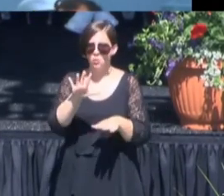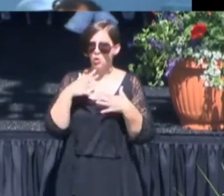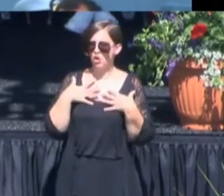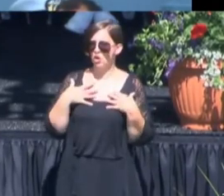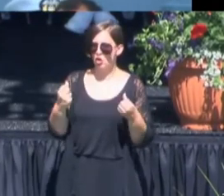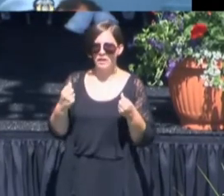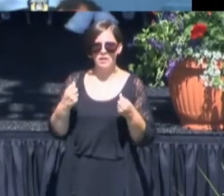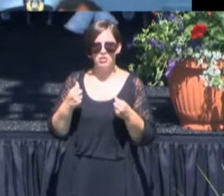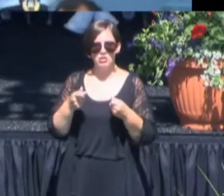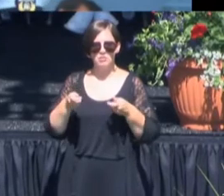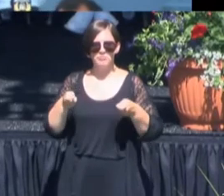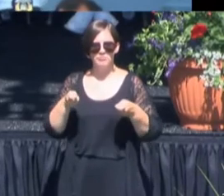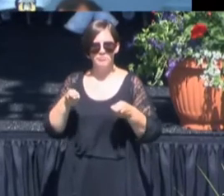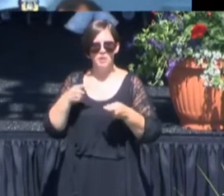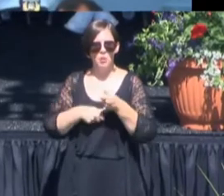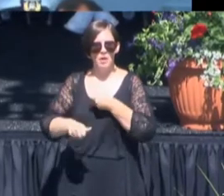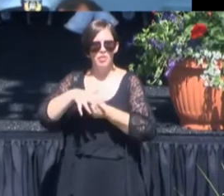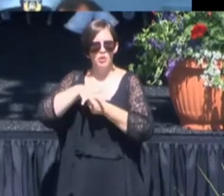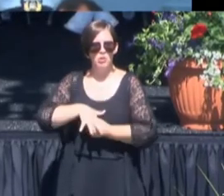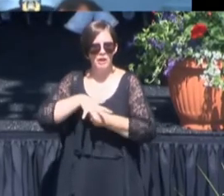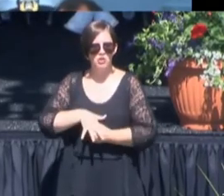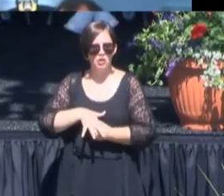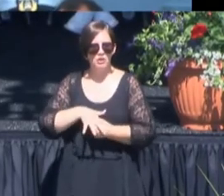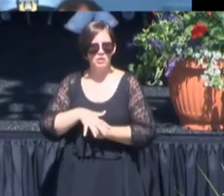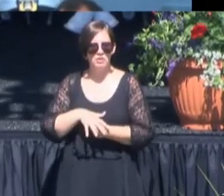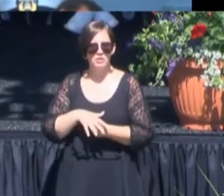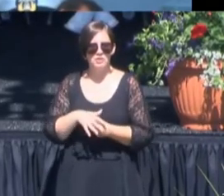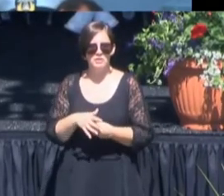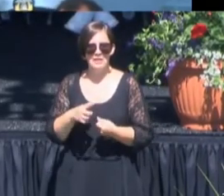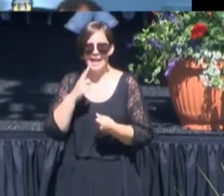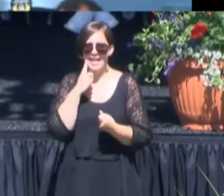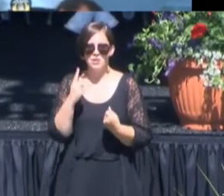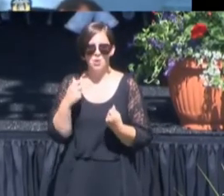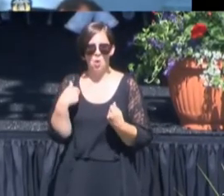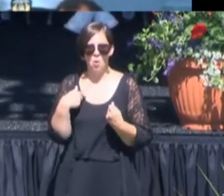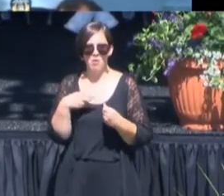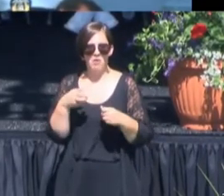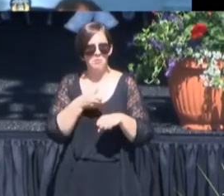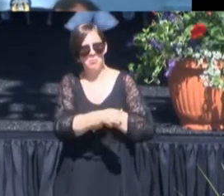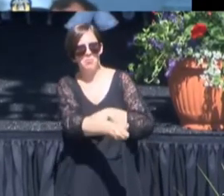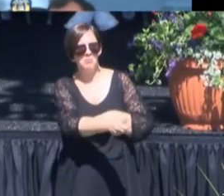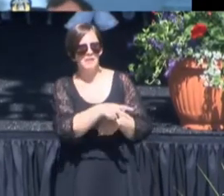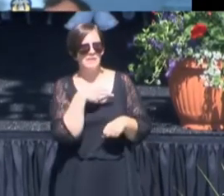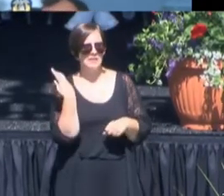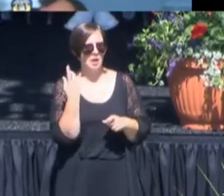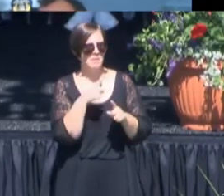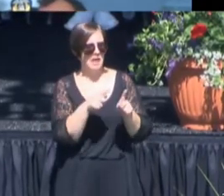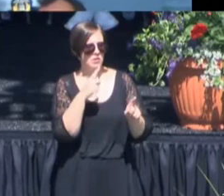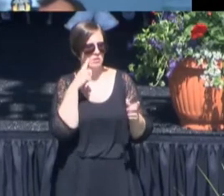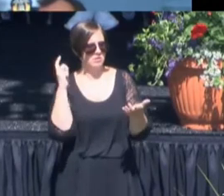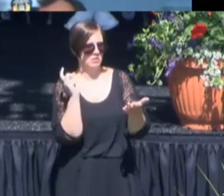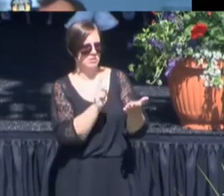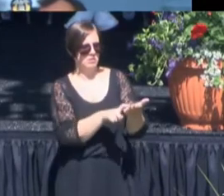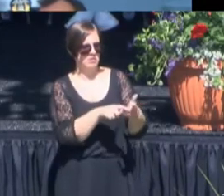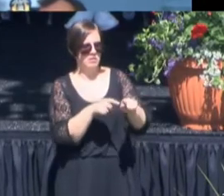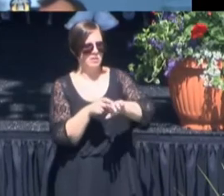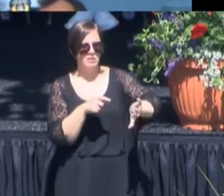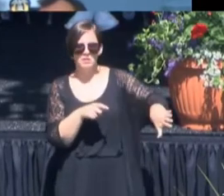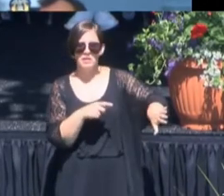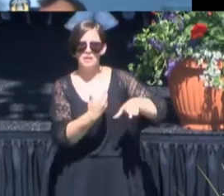under pressure, and not taking hold of some victimhood. They just saw torpedoes as a bothersome